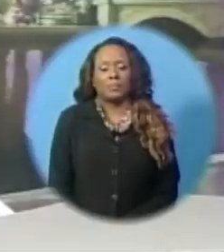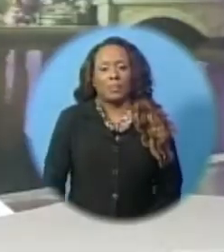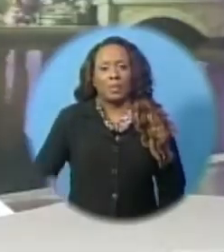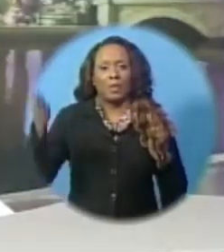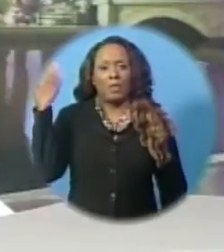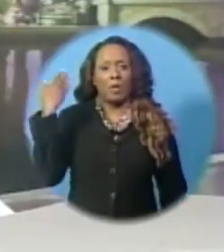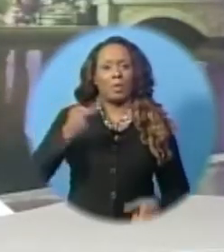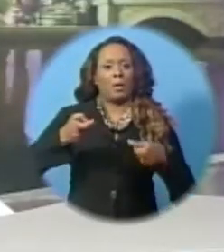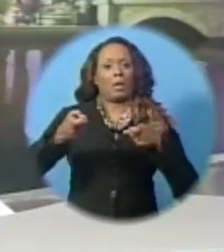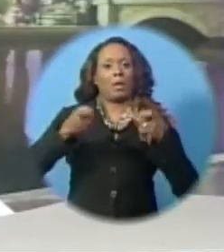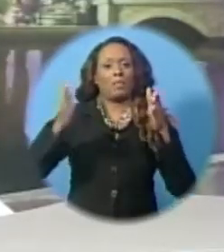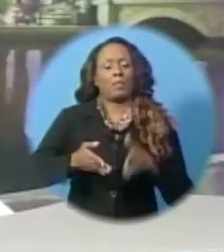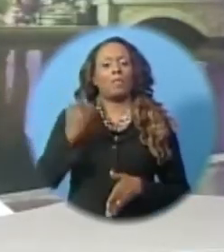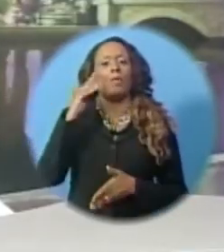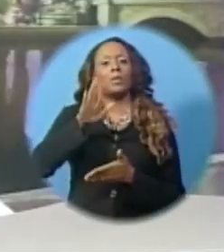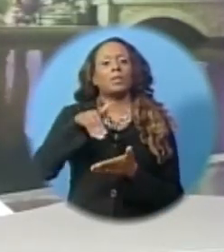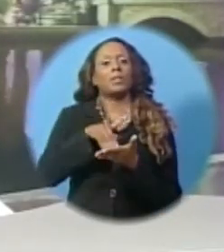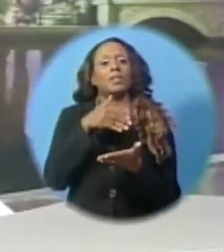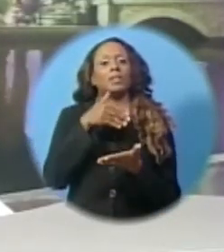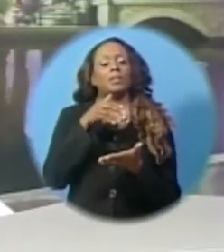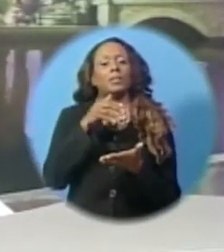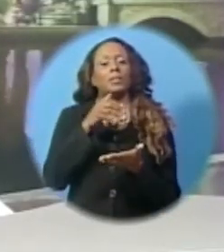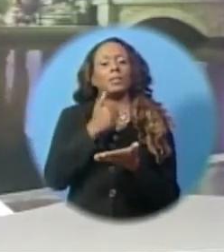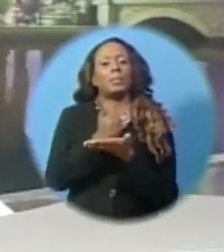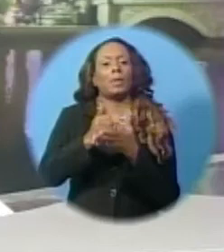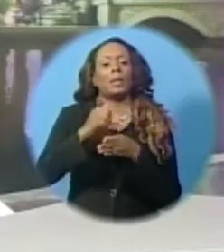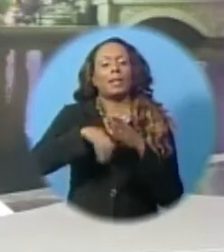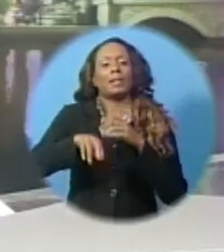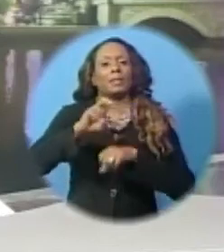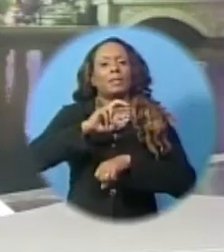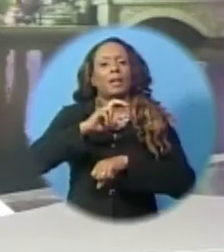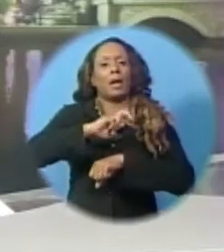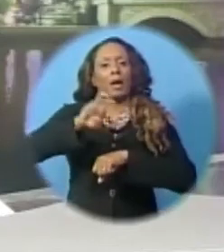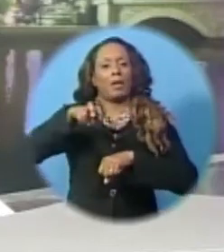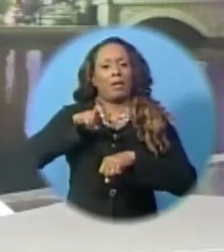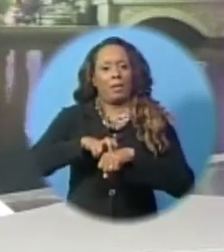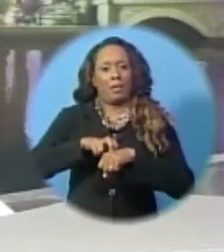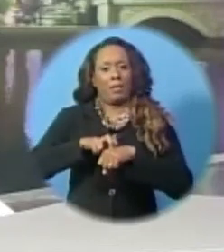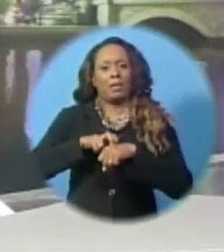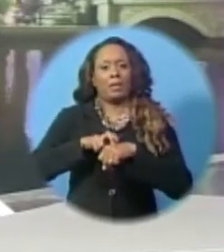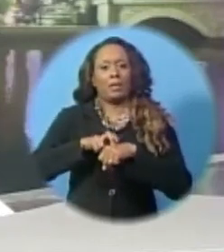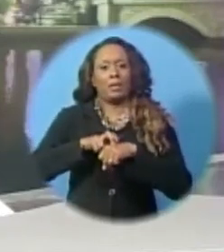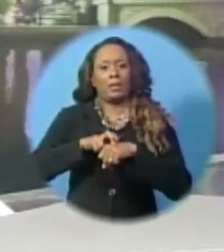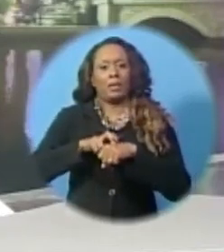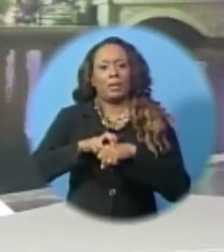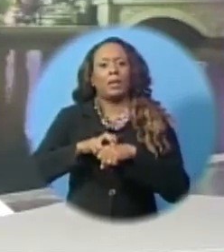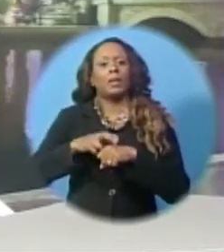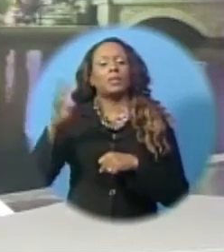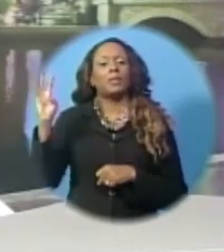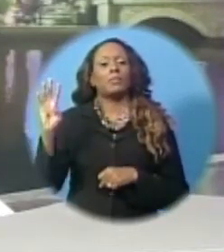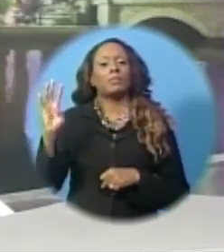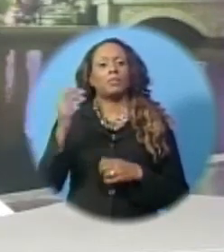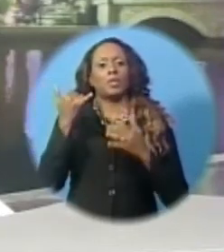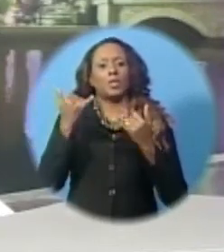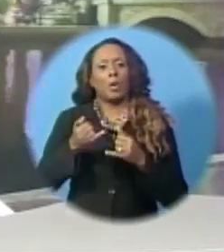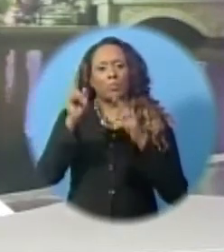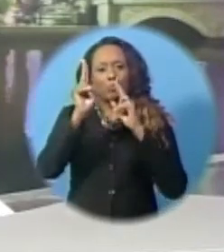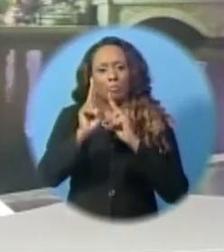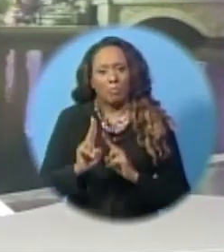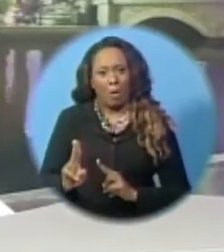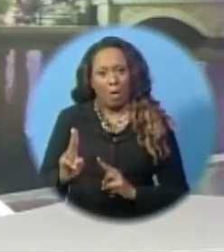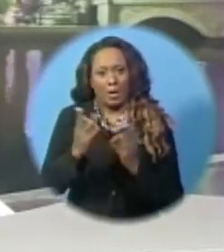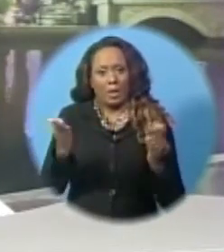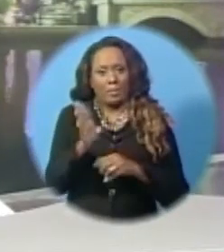The former governor of the Central Bank of Ireland, Dr. Patrick Hanahan, is the Central Bank of Barbados' 4th Distinguished Visiting